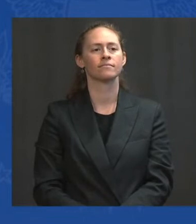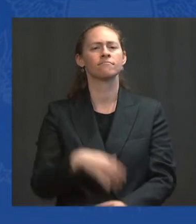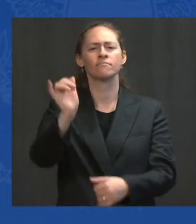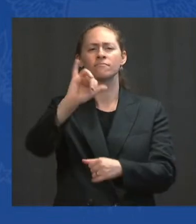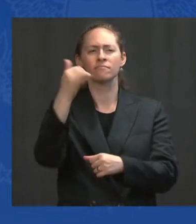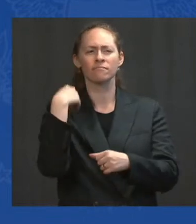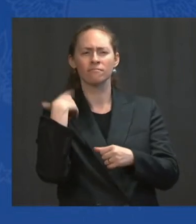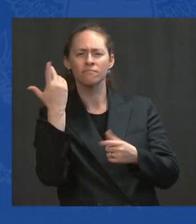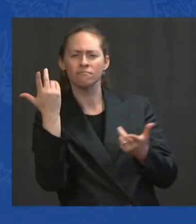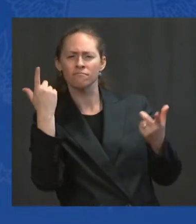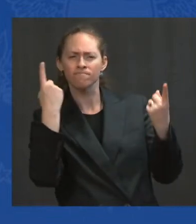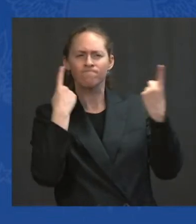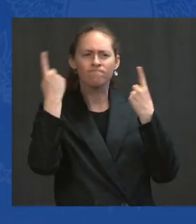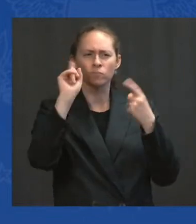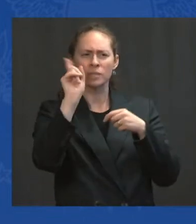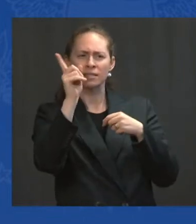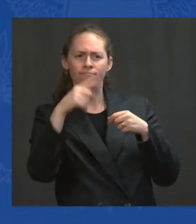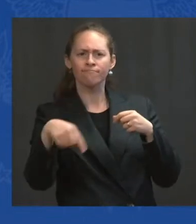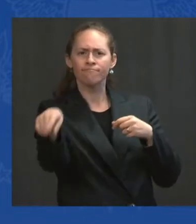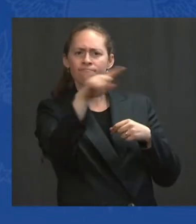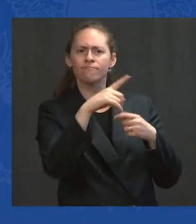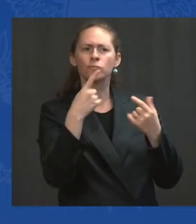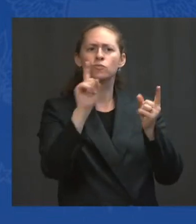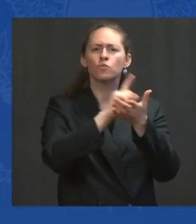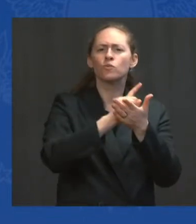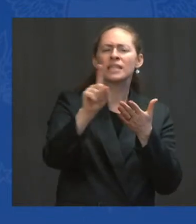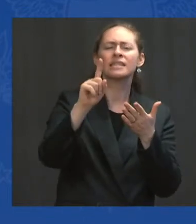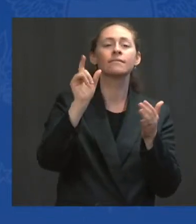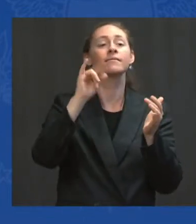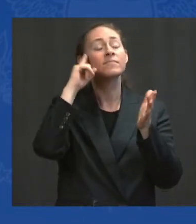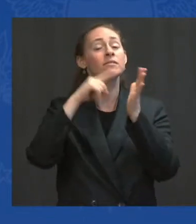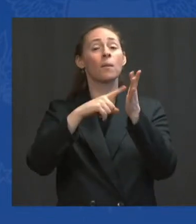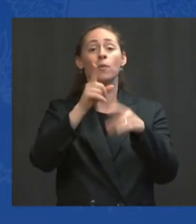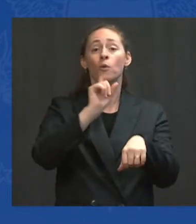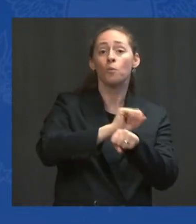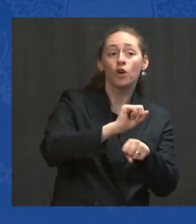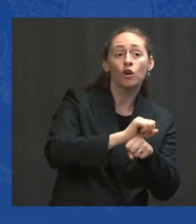time during the week, at workplaces and on school campuses.